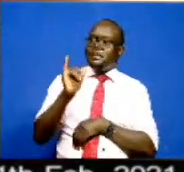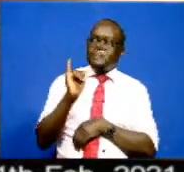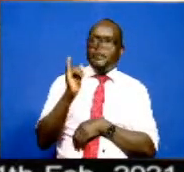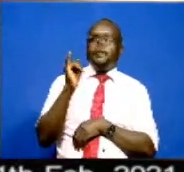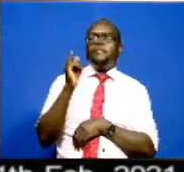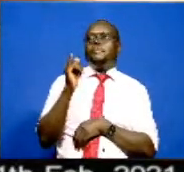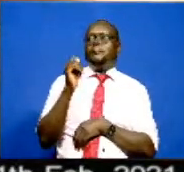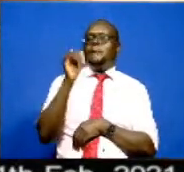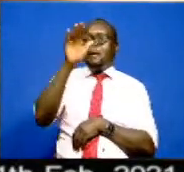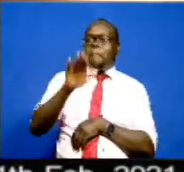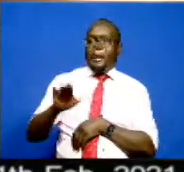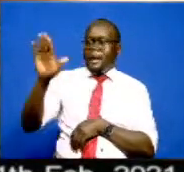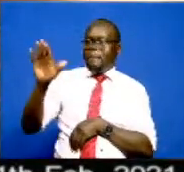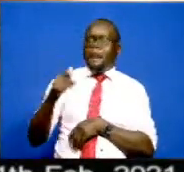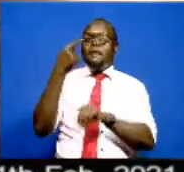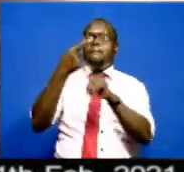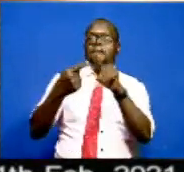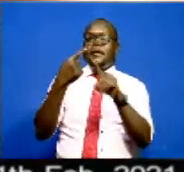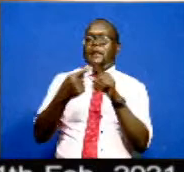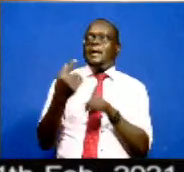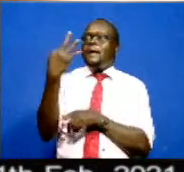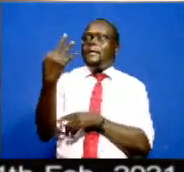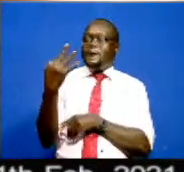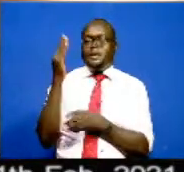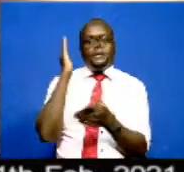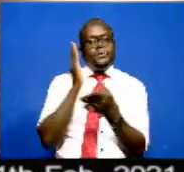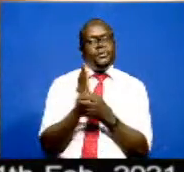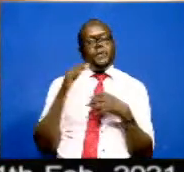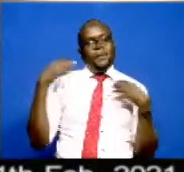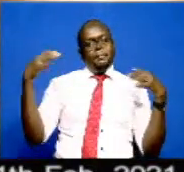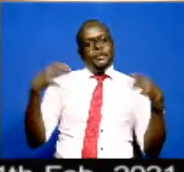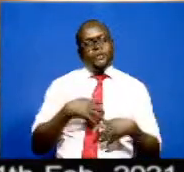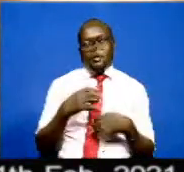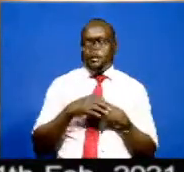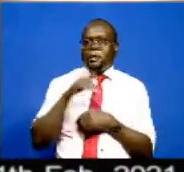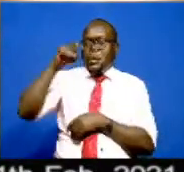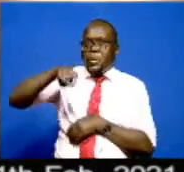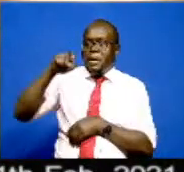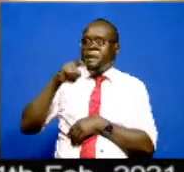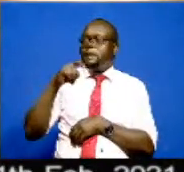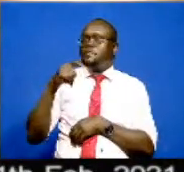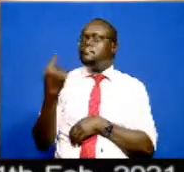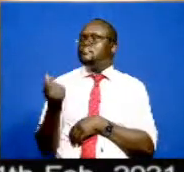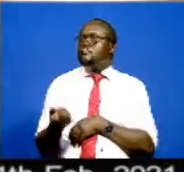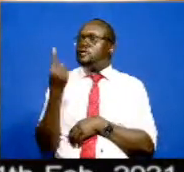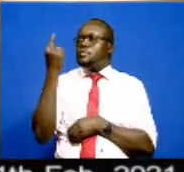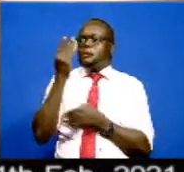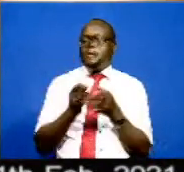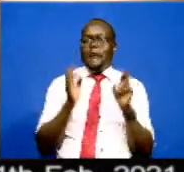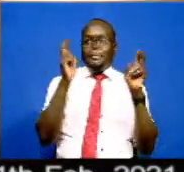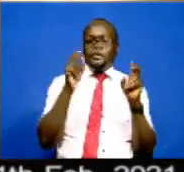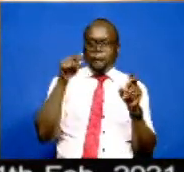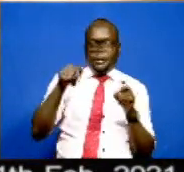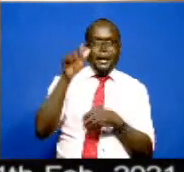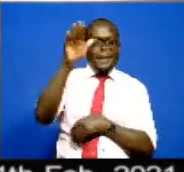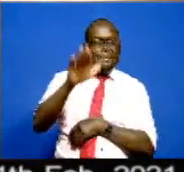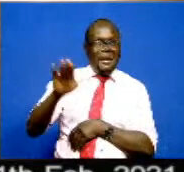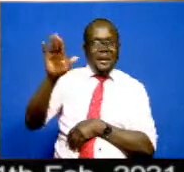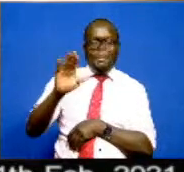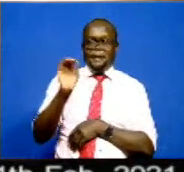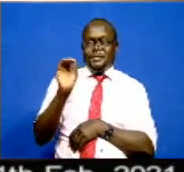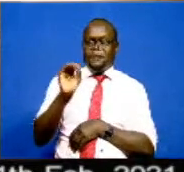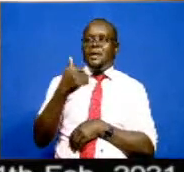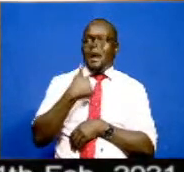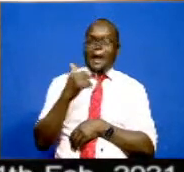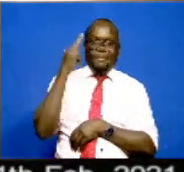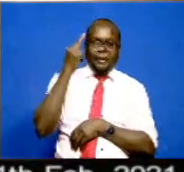years, and I get shocked at the way we move in this Parliament. We don't need to raise certain issues before the floor of the House. There is